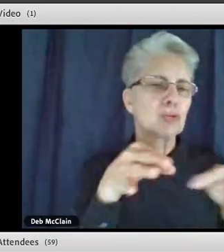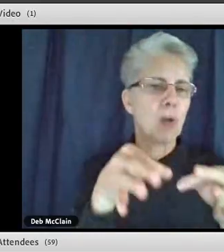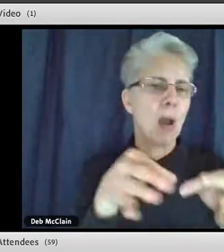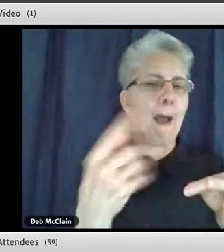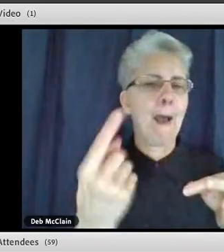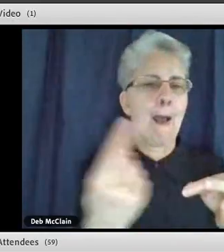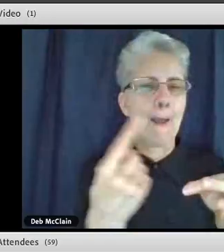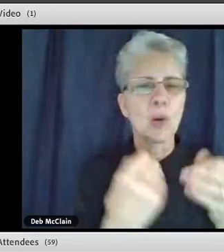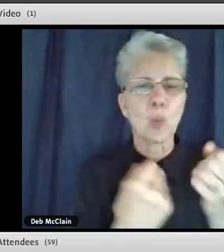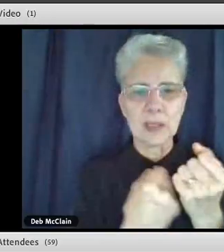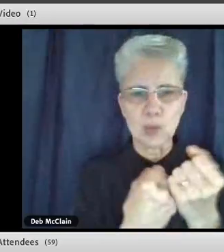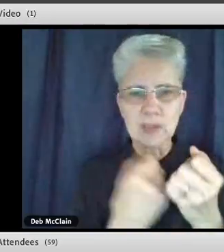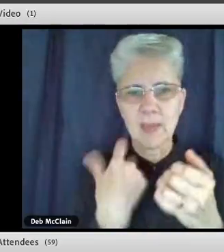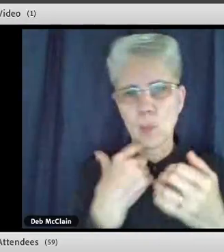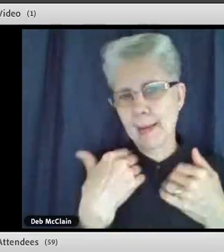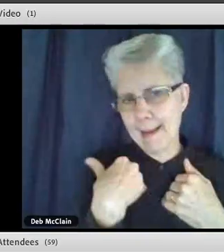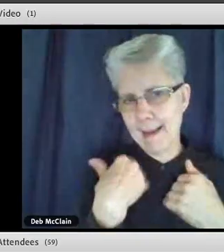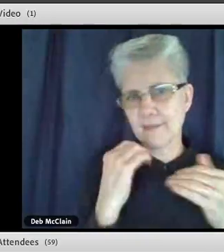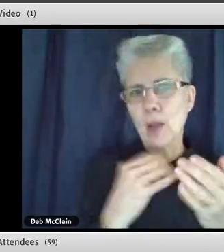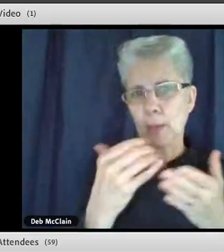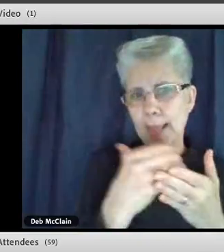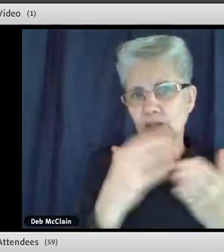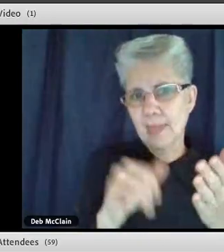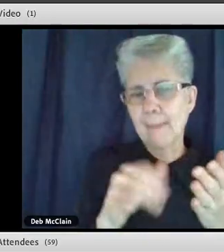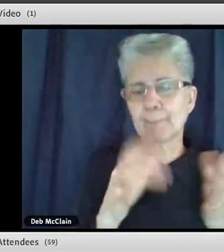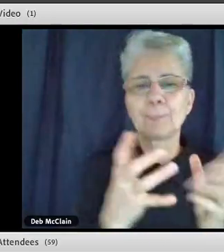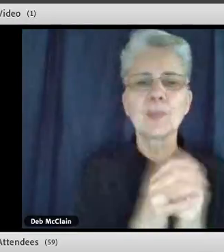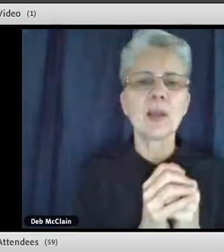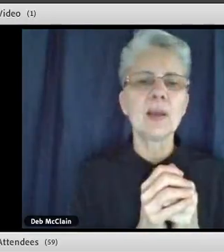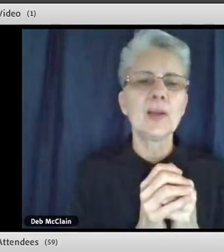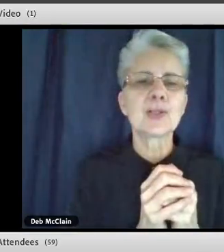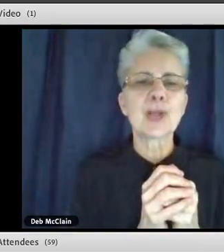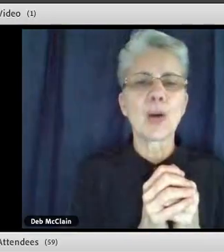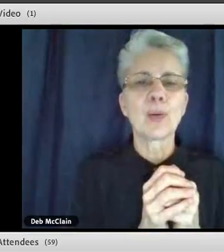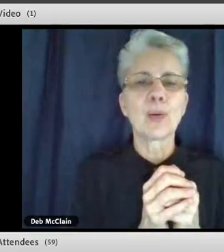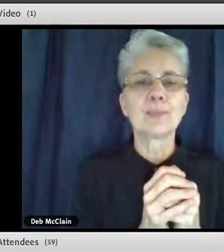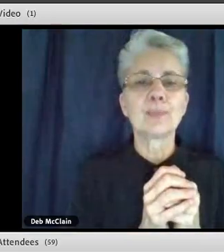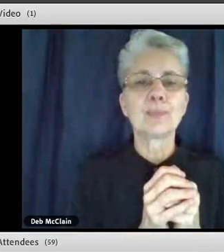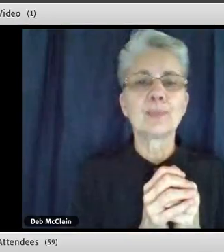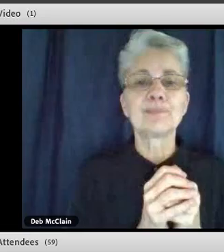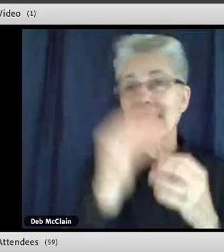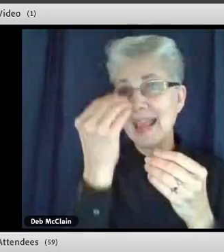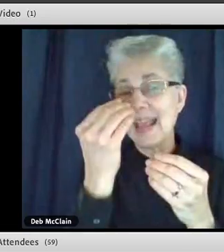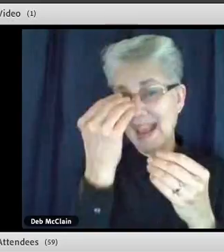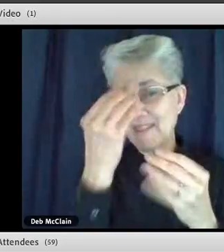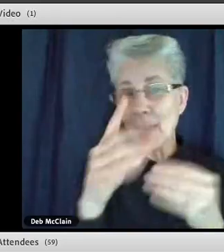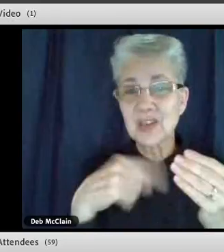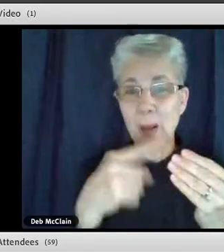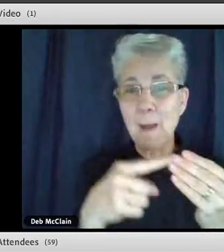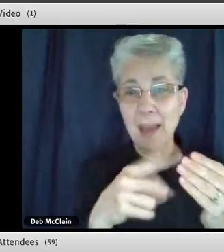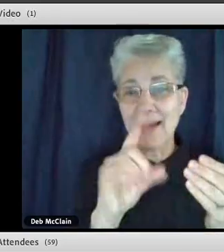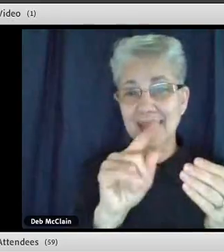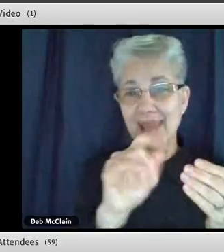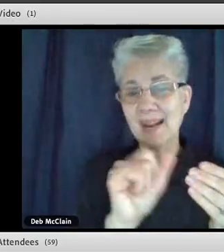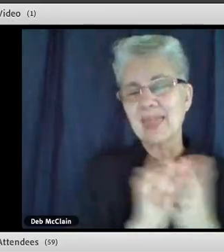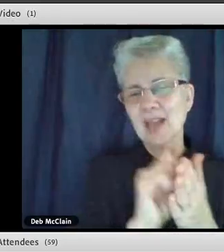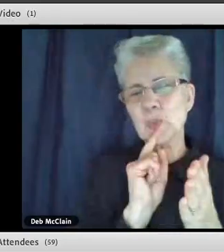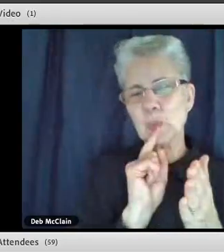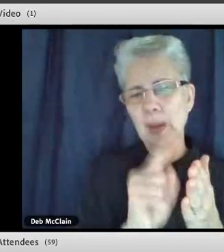resources that we have in our collection. So data about data, in It's quite literally data about data is